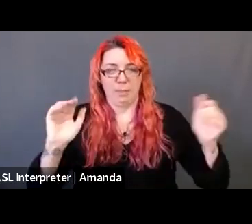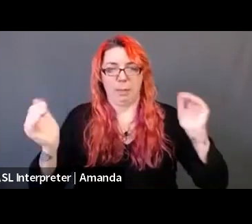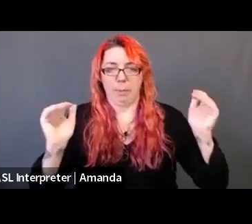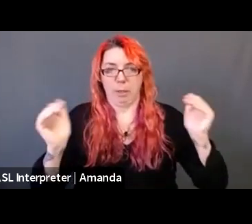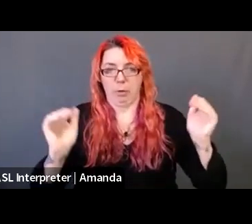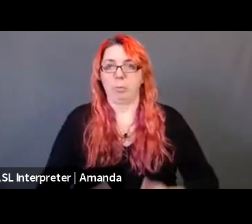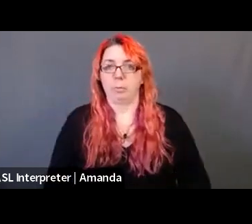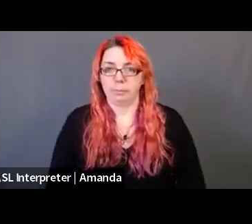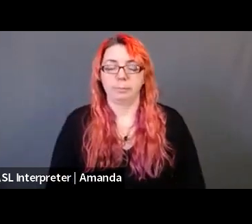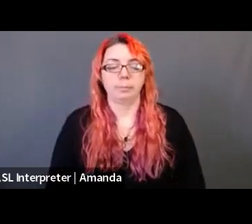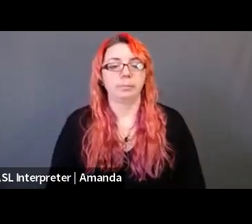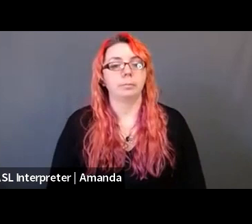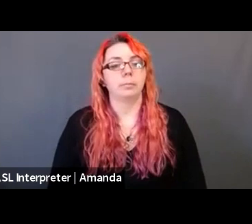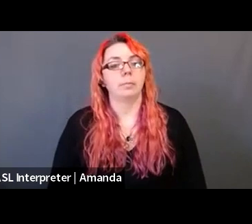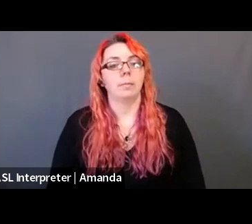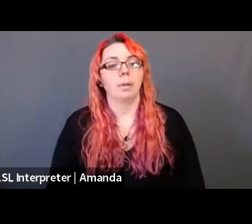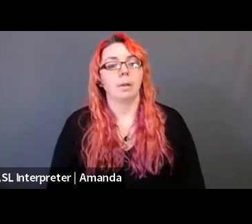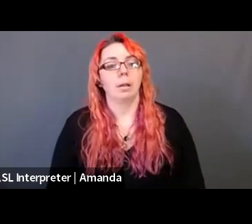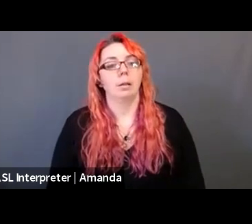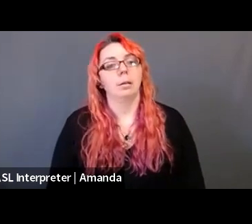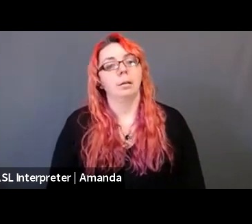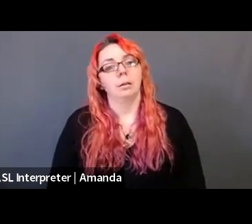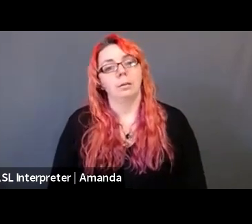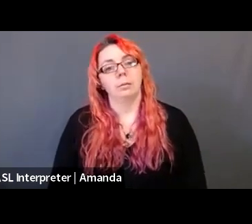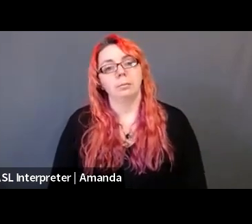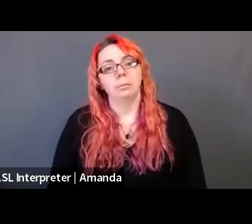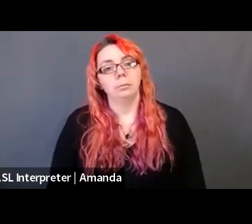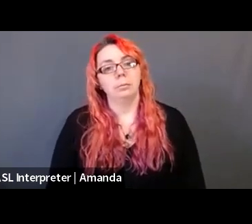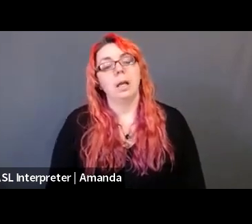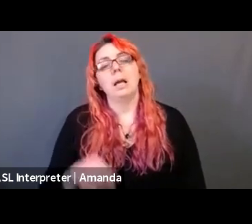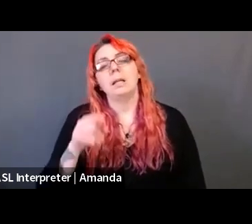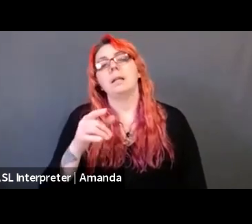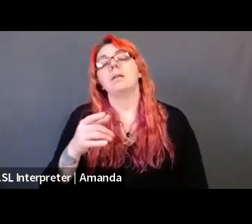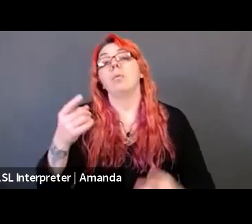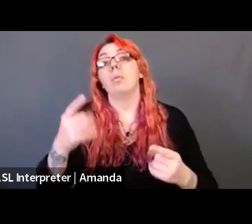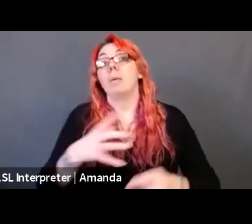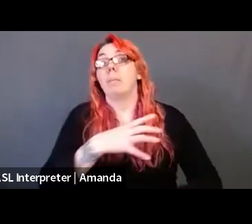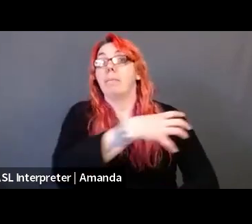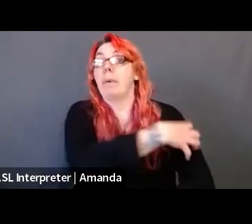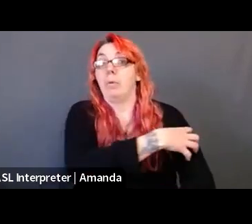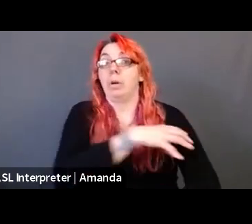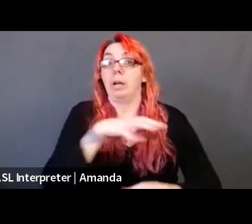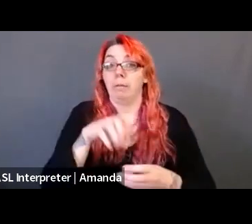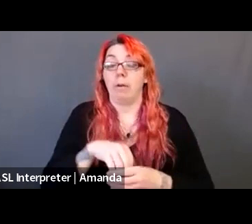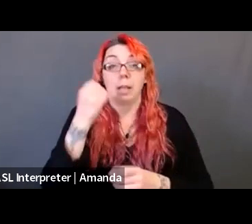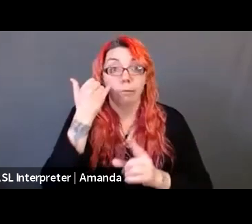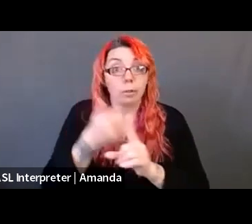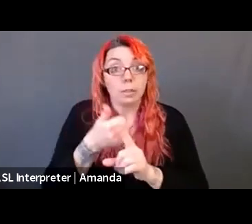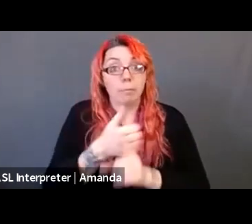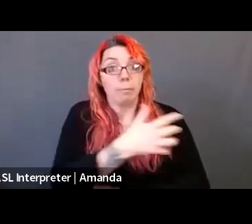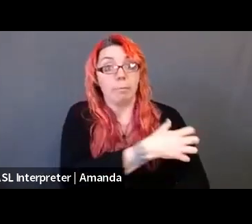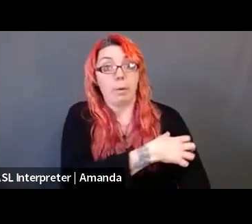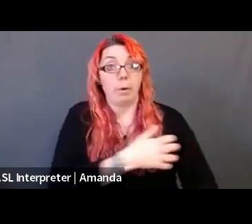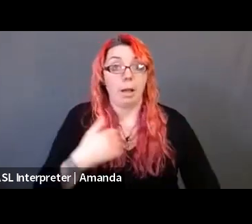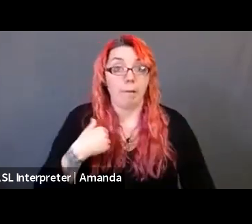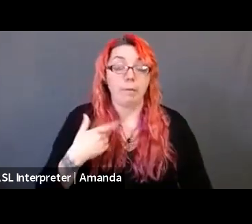this is where people ask about power. When you have power, one of the things you can role model when you're in a power position is that you yourself, like a good